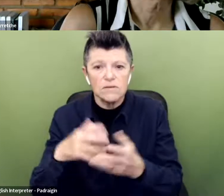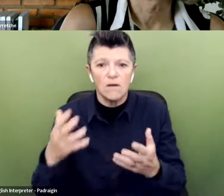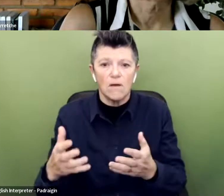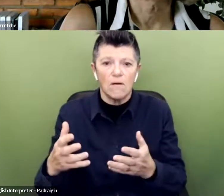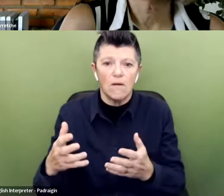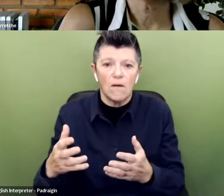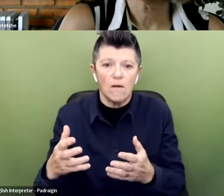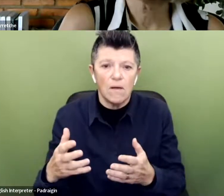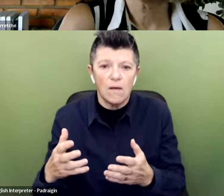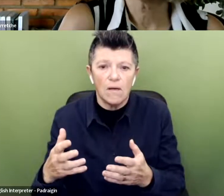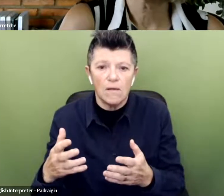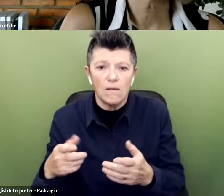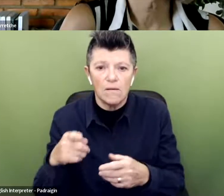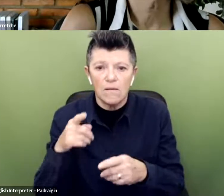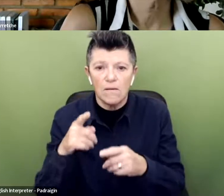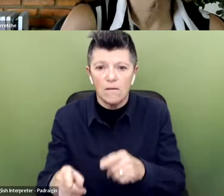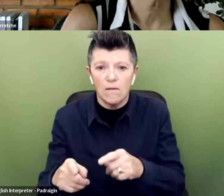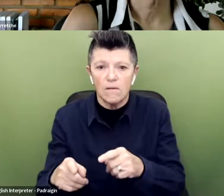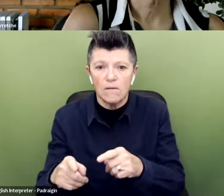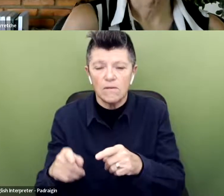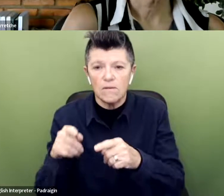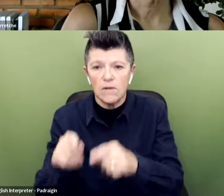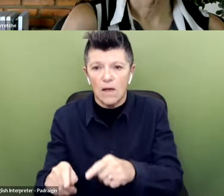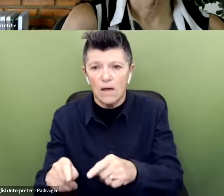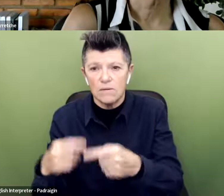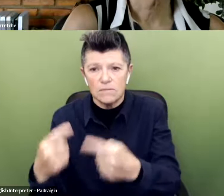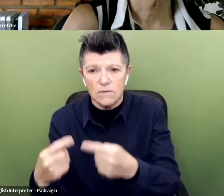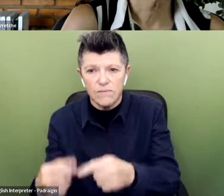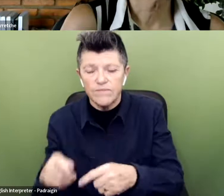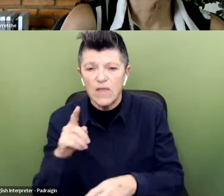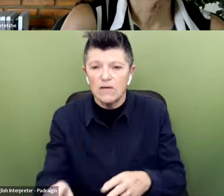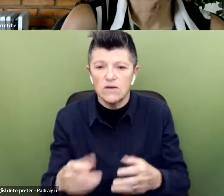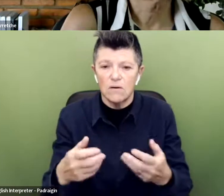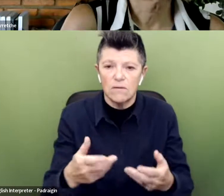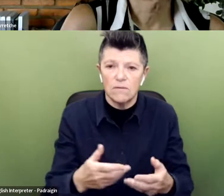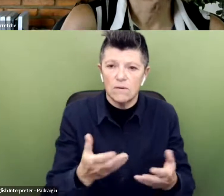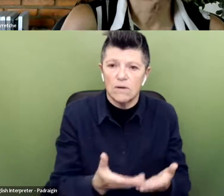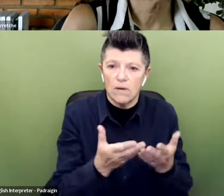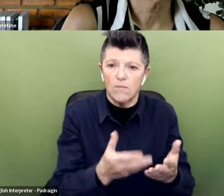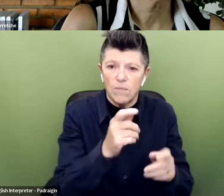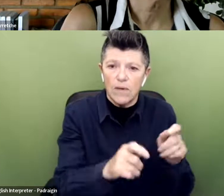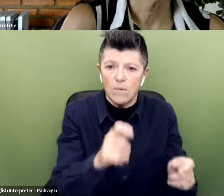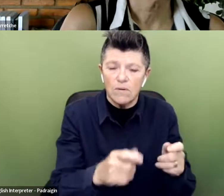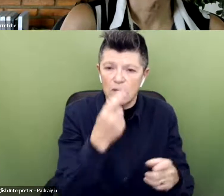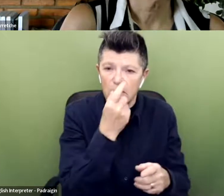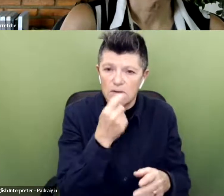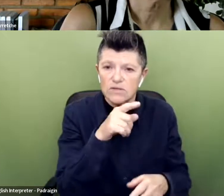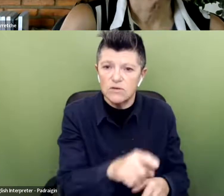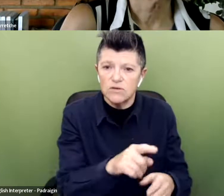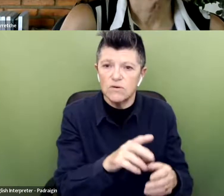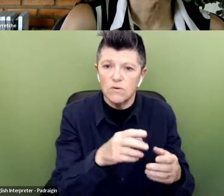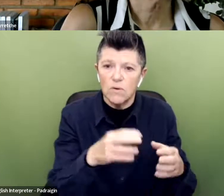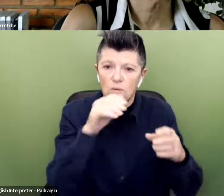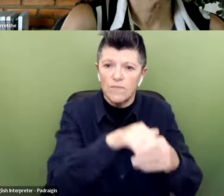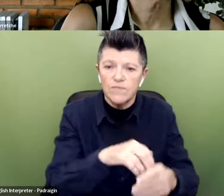of inequalities in terms of the ability to participate. So for example, we are using Zoom here right now. One of the characteristics of